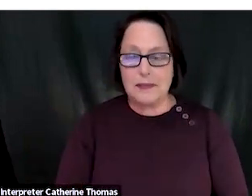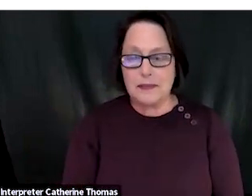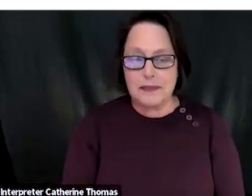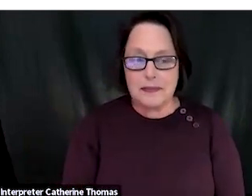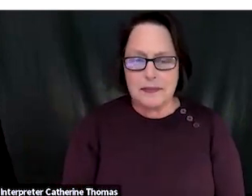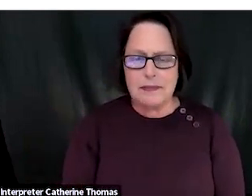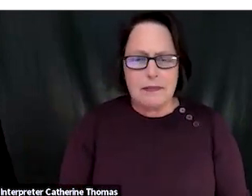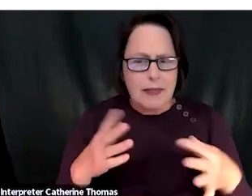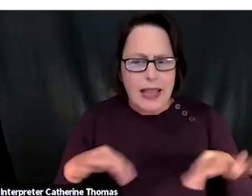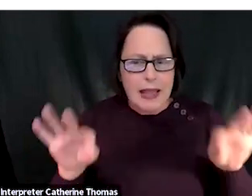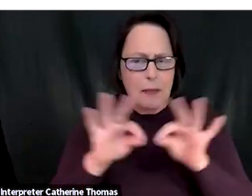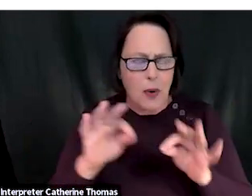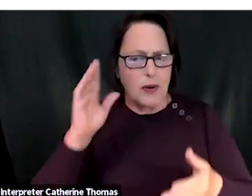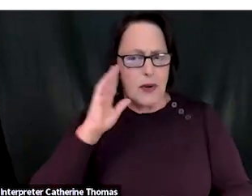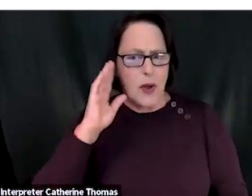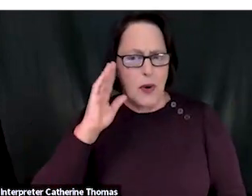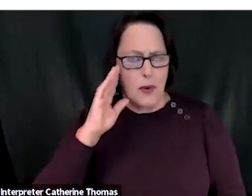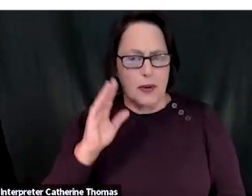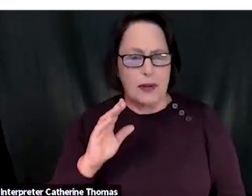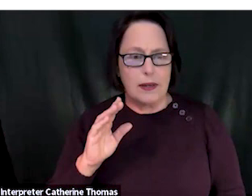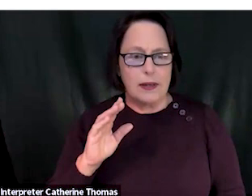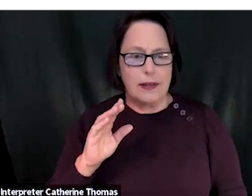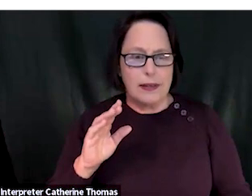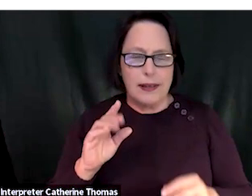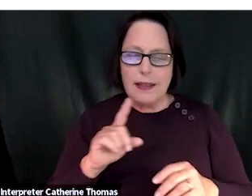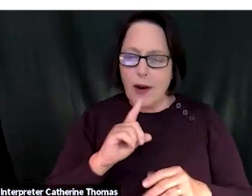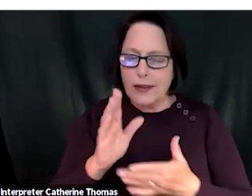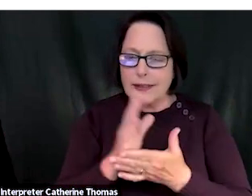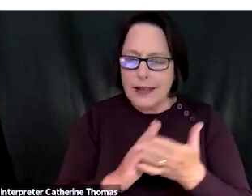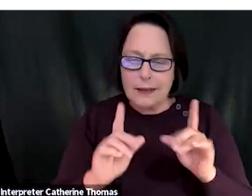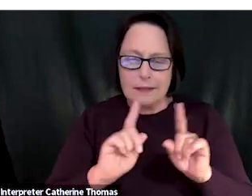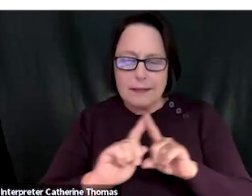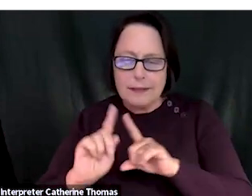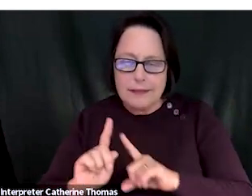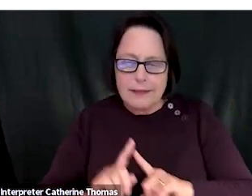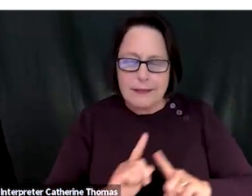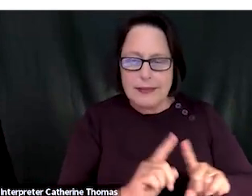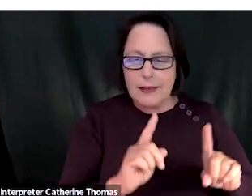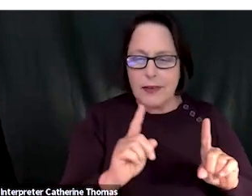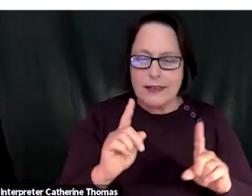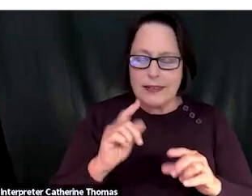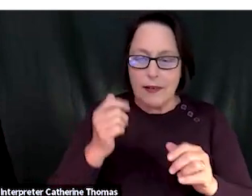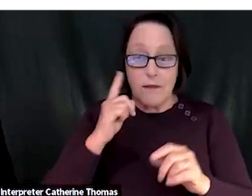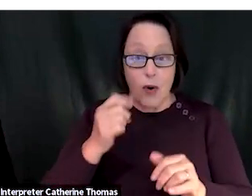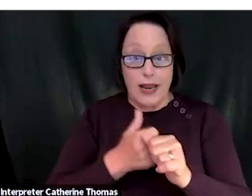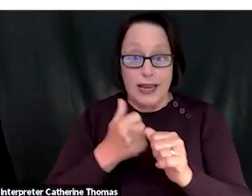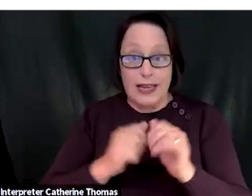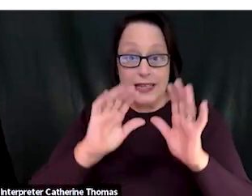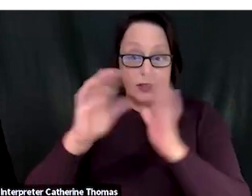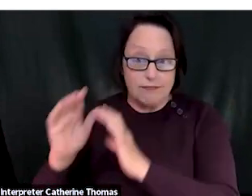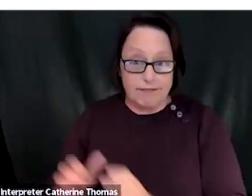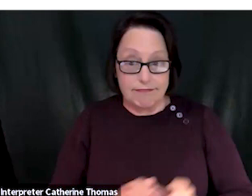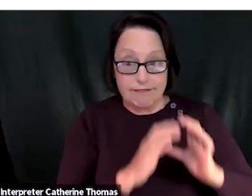It's important to know that nuances exist between all 6 divisions in